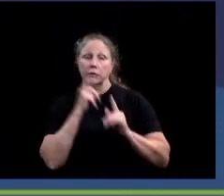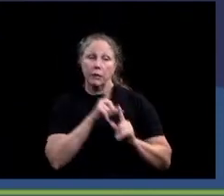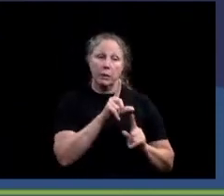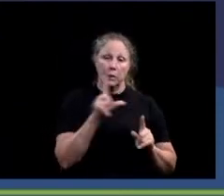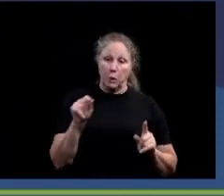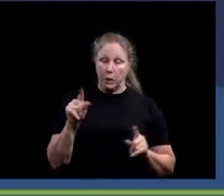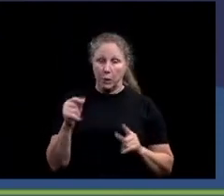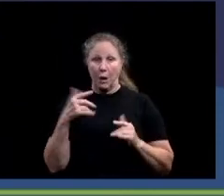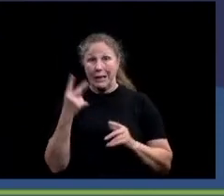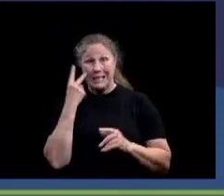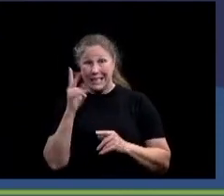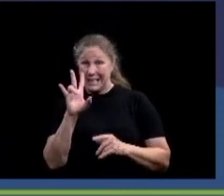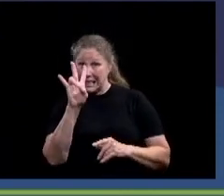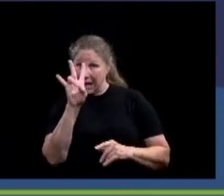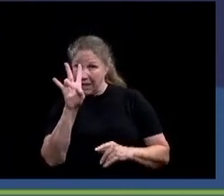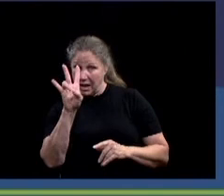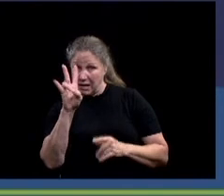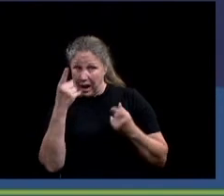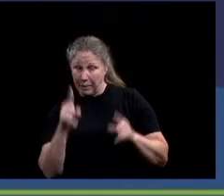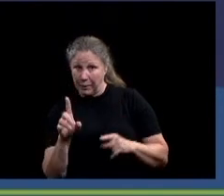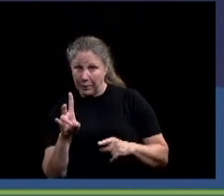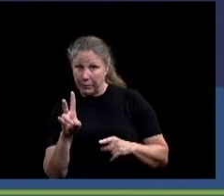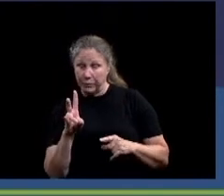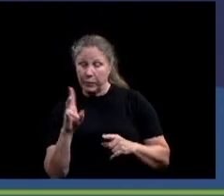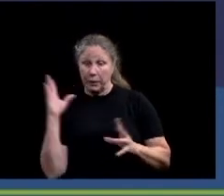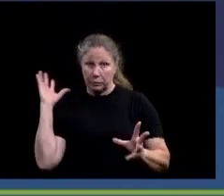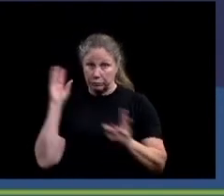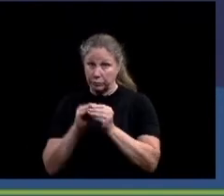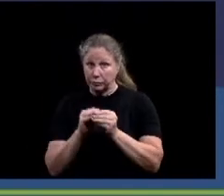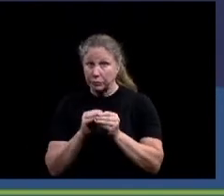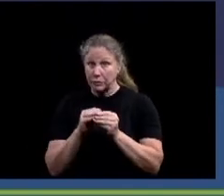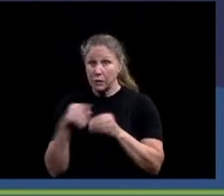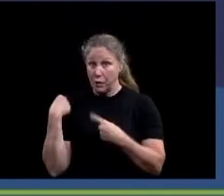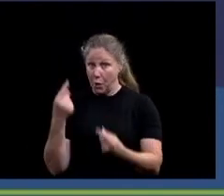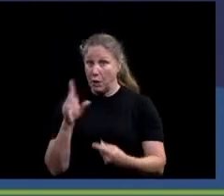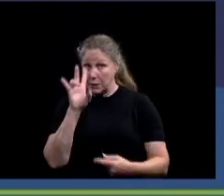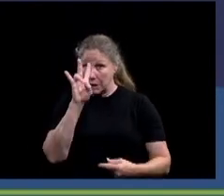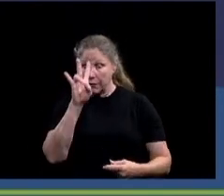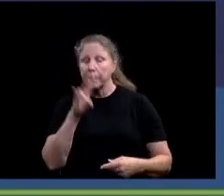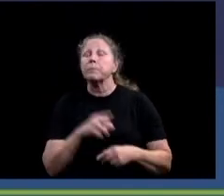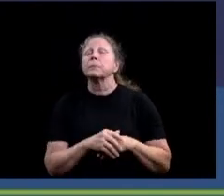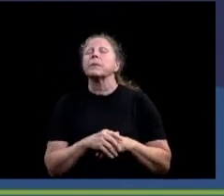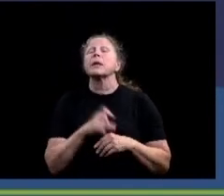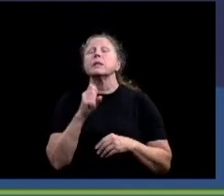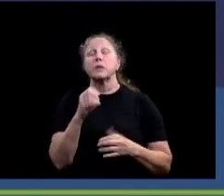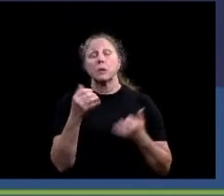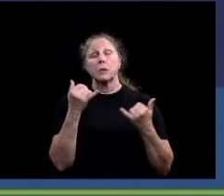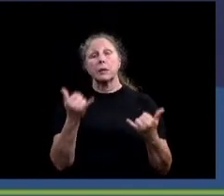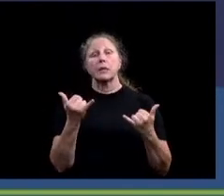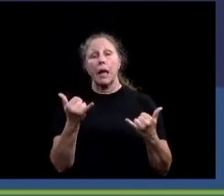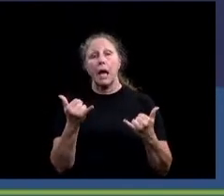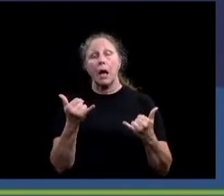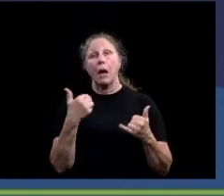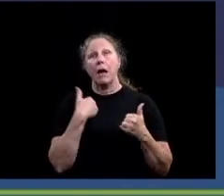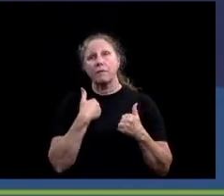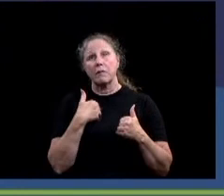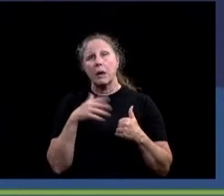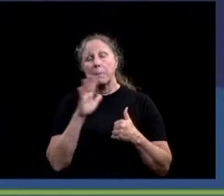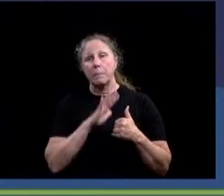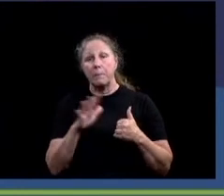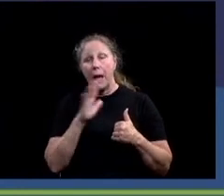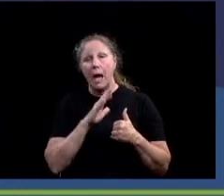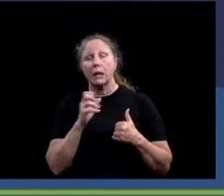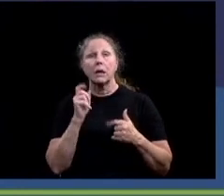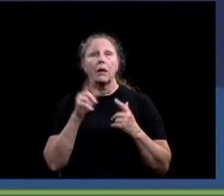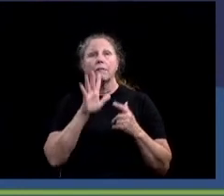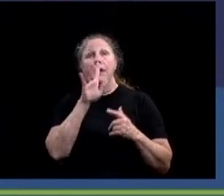to date for the calendar year. And so what we're seeing now is about a turnover of about 5.7% of the department each